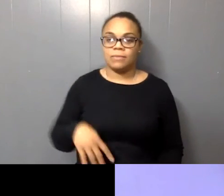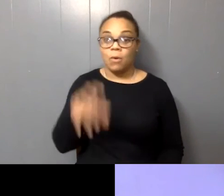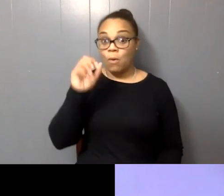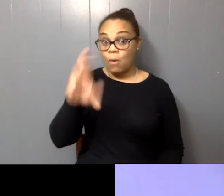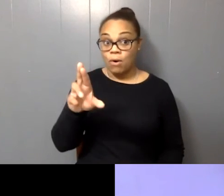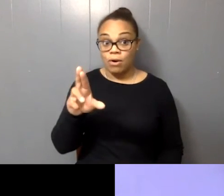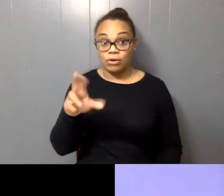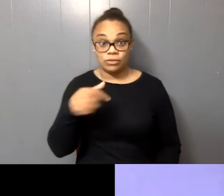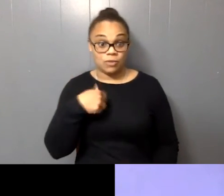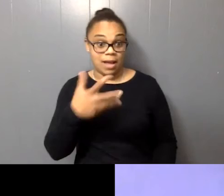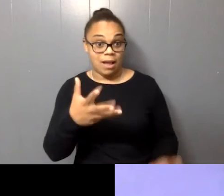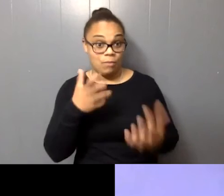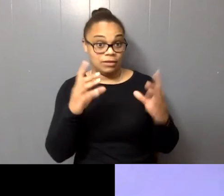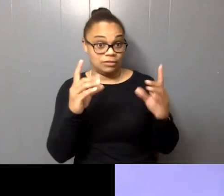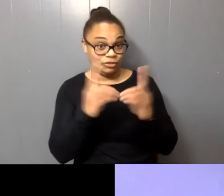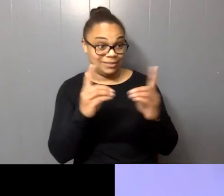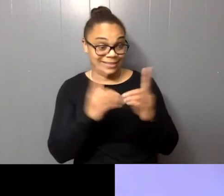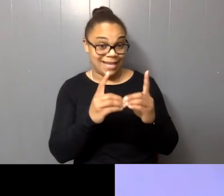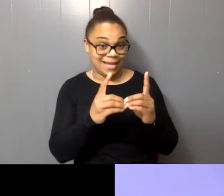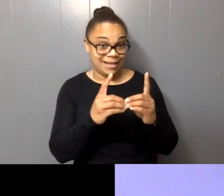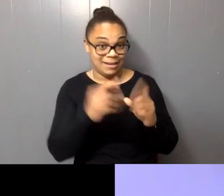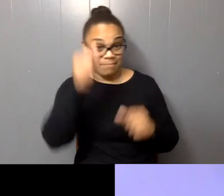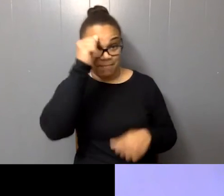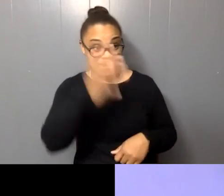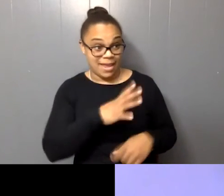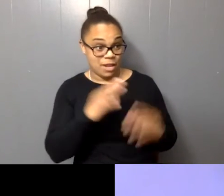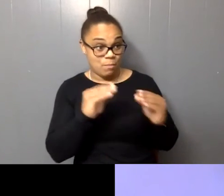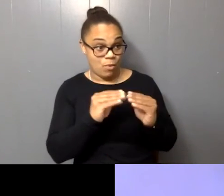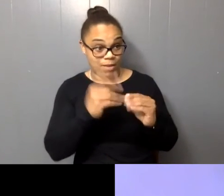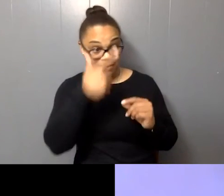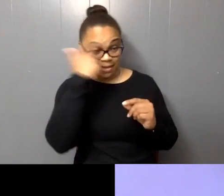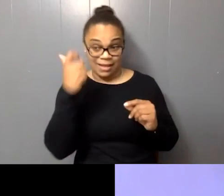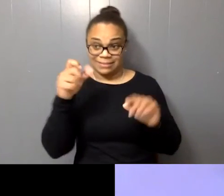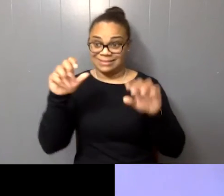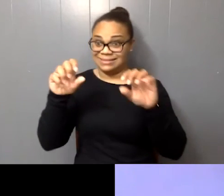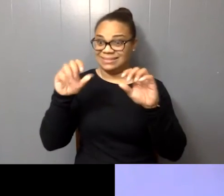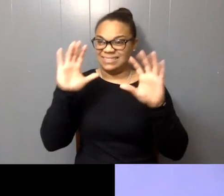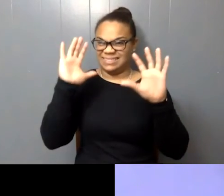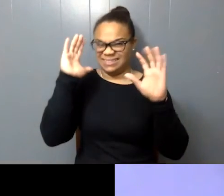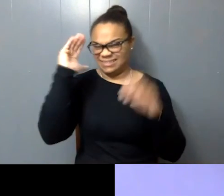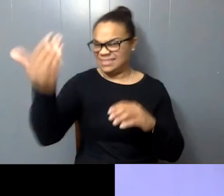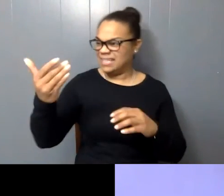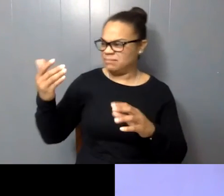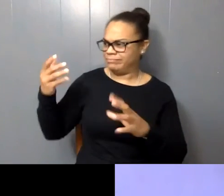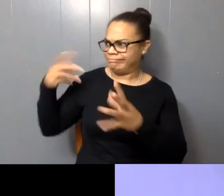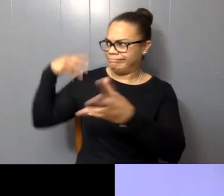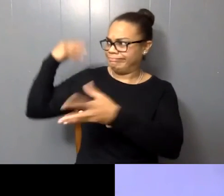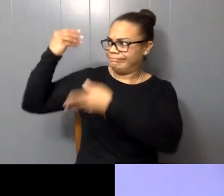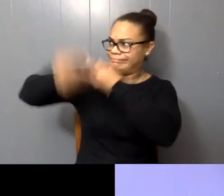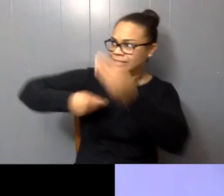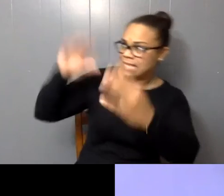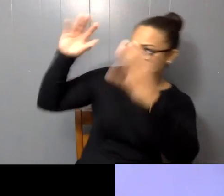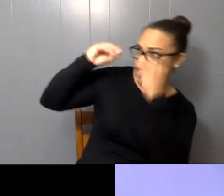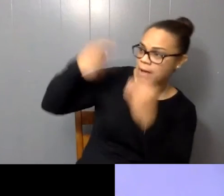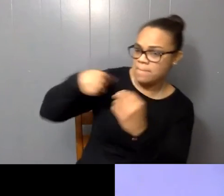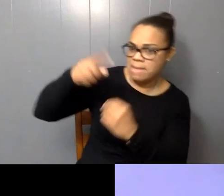society has taught me that I'm supposed to be with men and that's how I can create a family? And so like there are just so many things about the